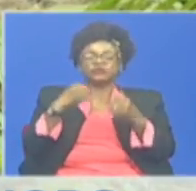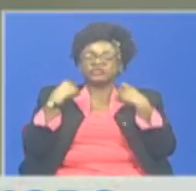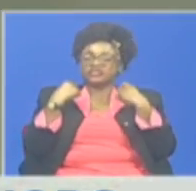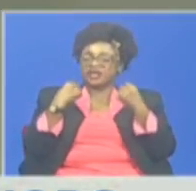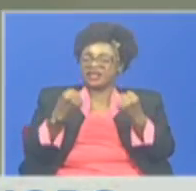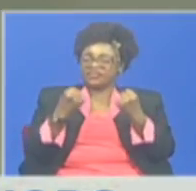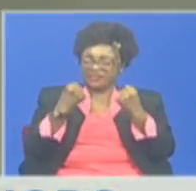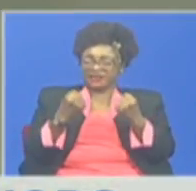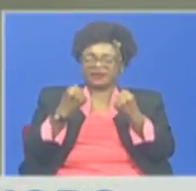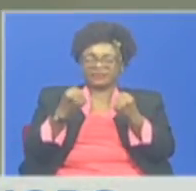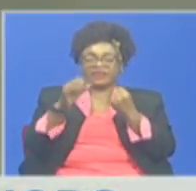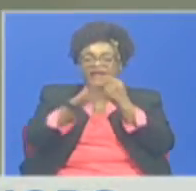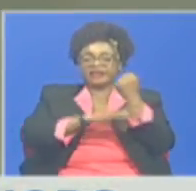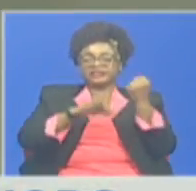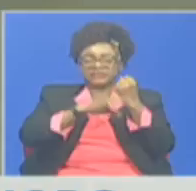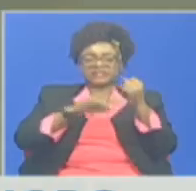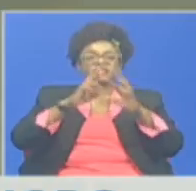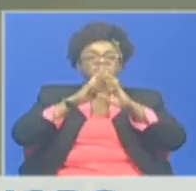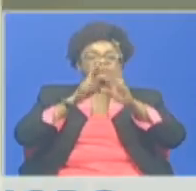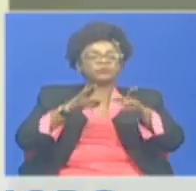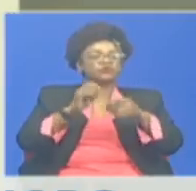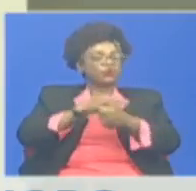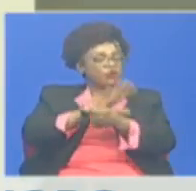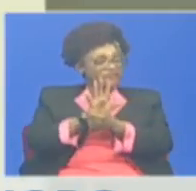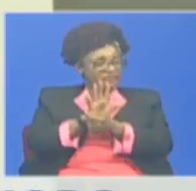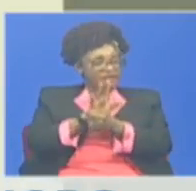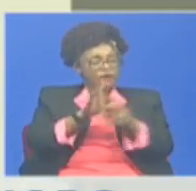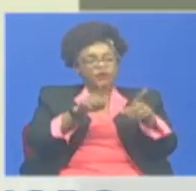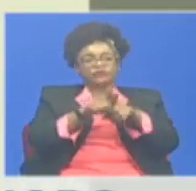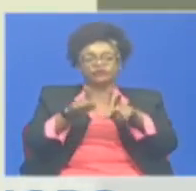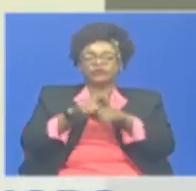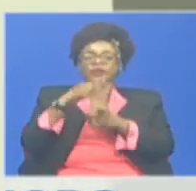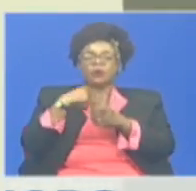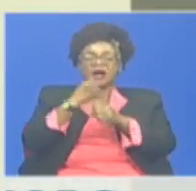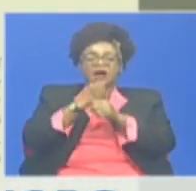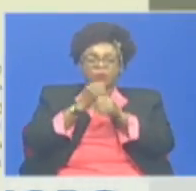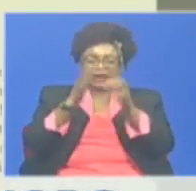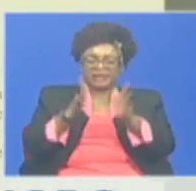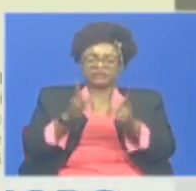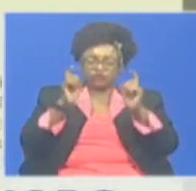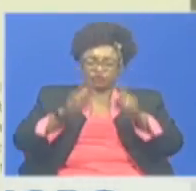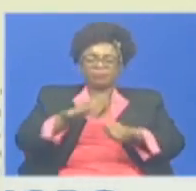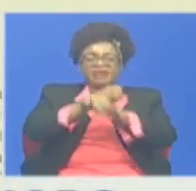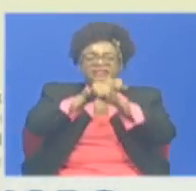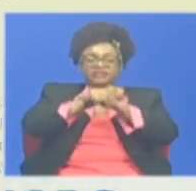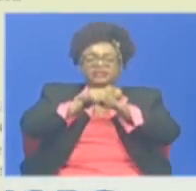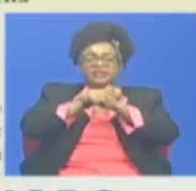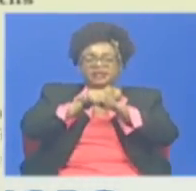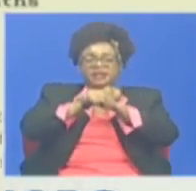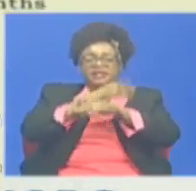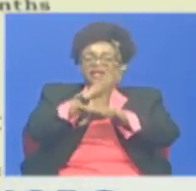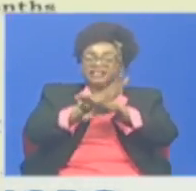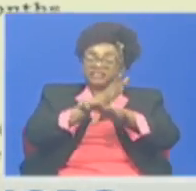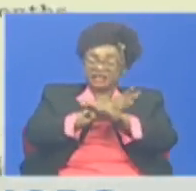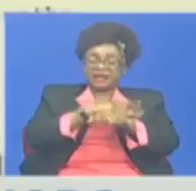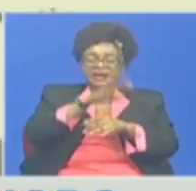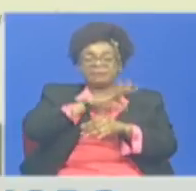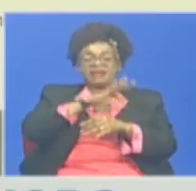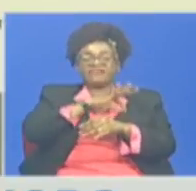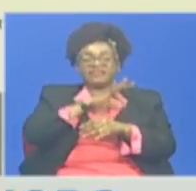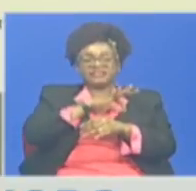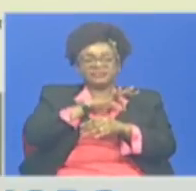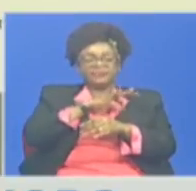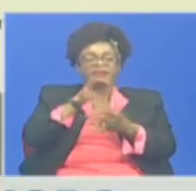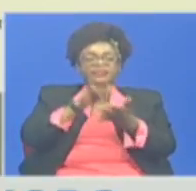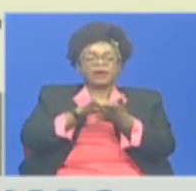country's response to COVID-19. They also want the workers shielded through the Occupational Injury and Benefits Fund that will cover